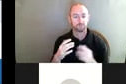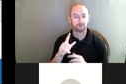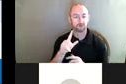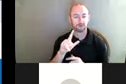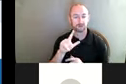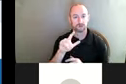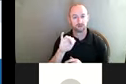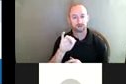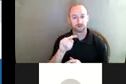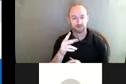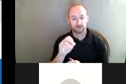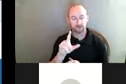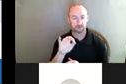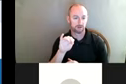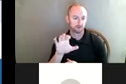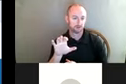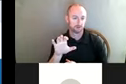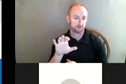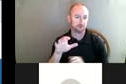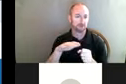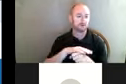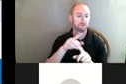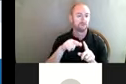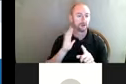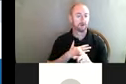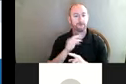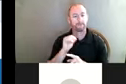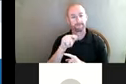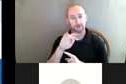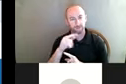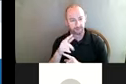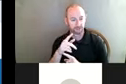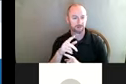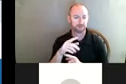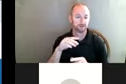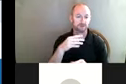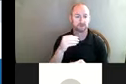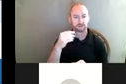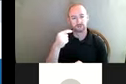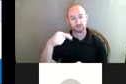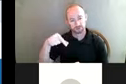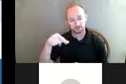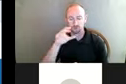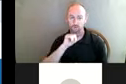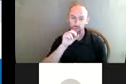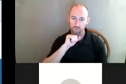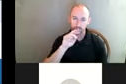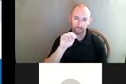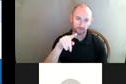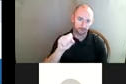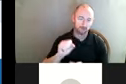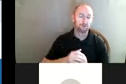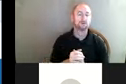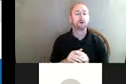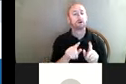and contact coverage from our continuing mapping and the old GQs and older mapping.